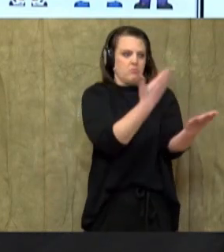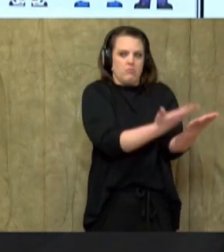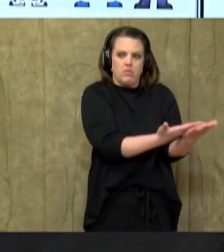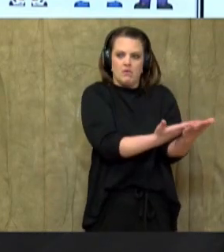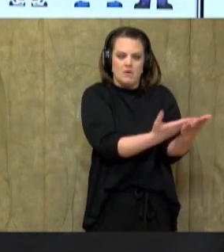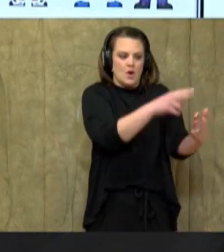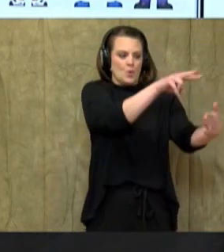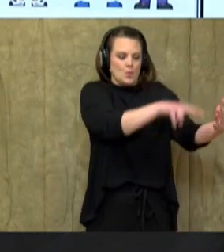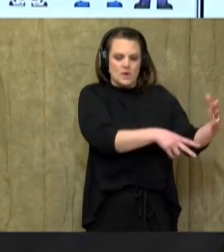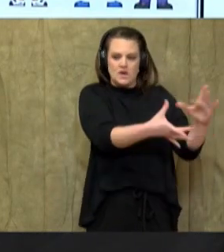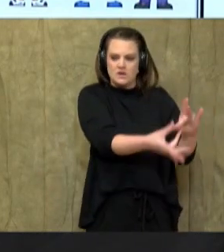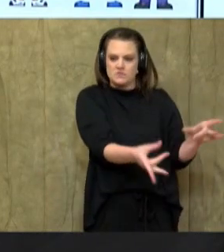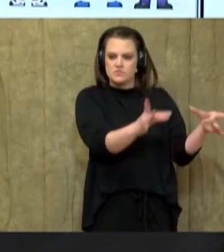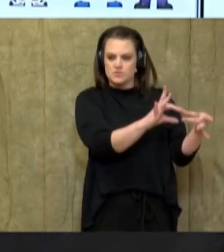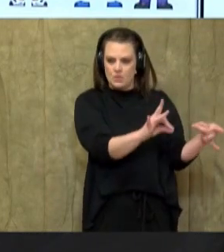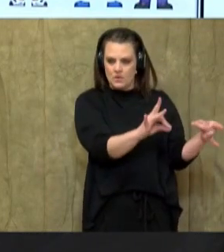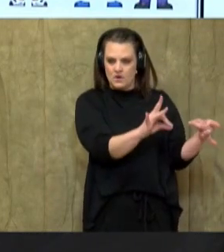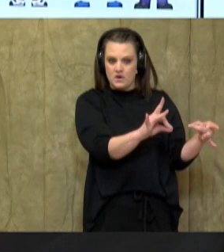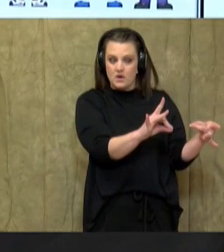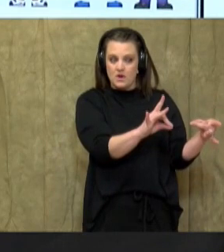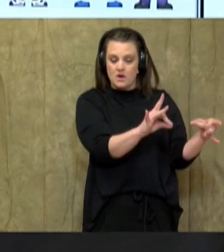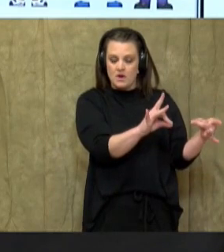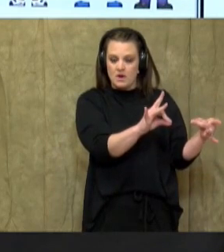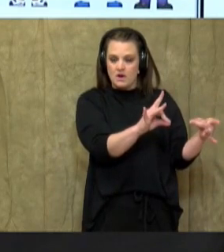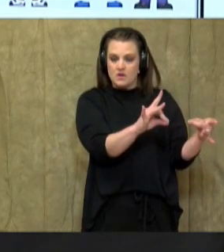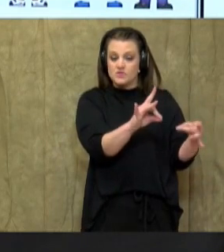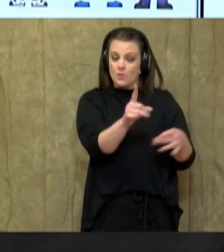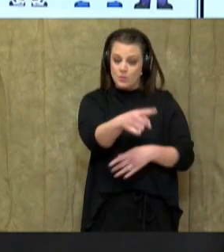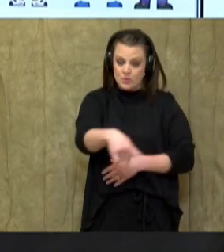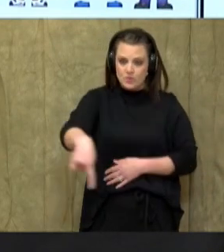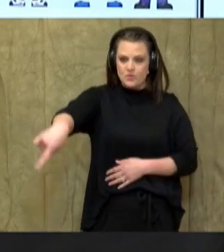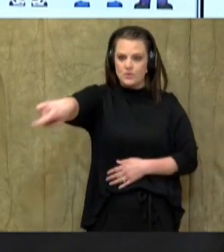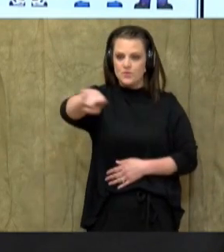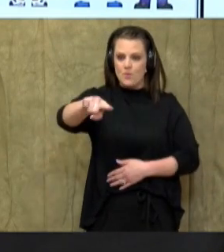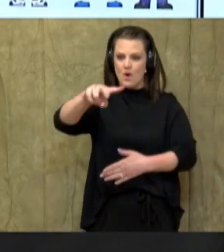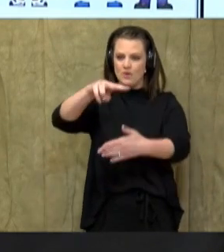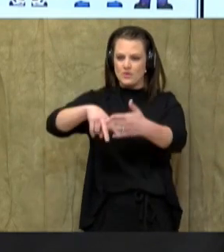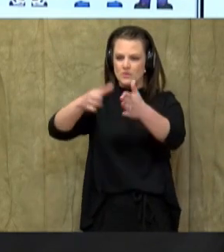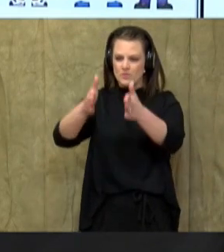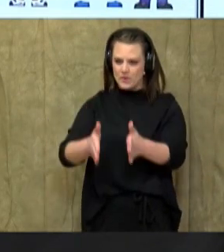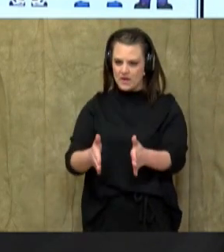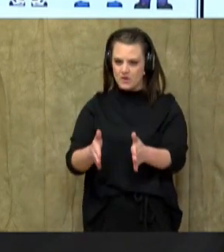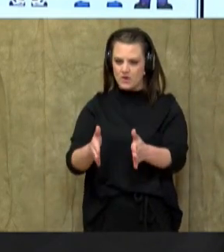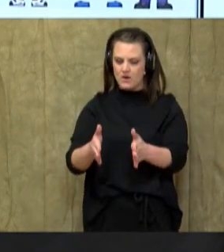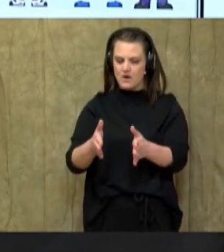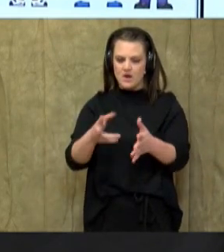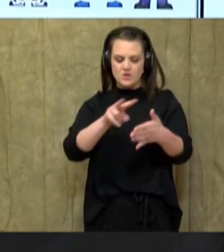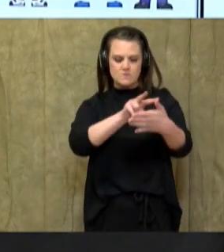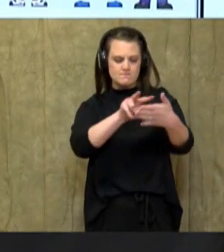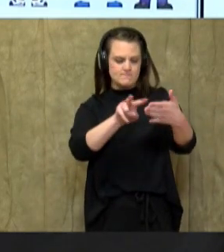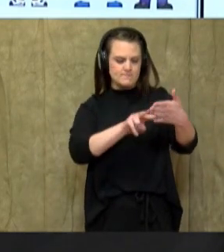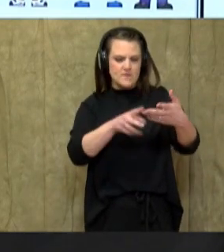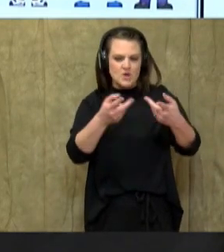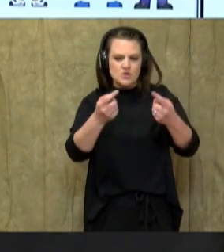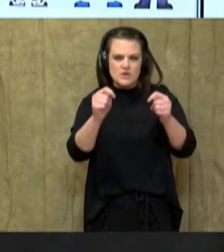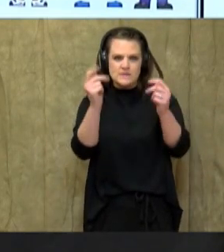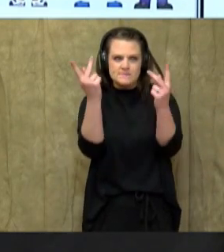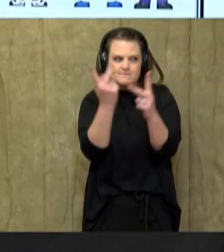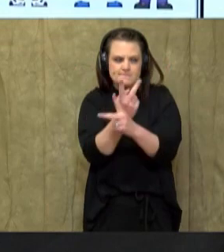means that you, as the reader, are trying to figure out things that are not directly stated.